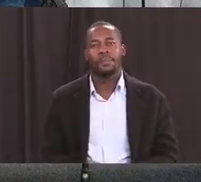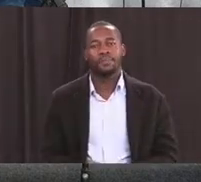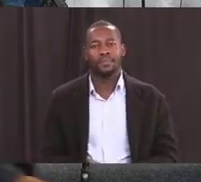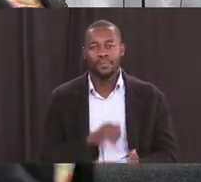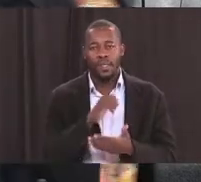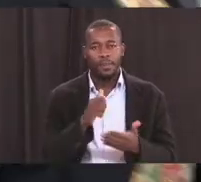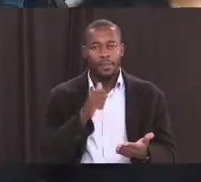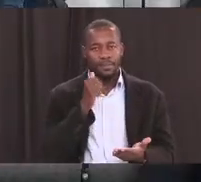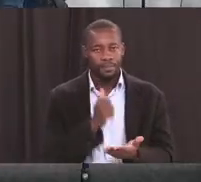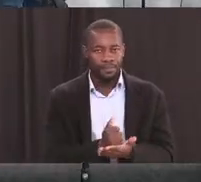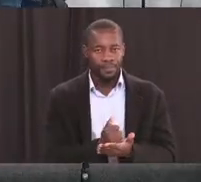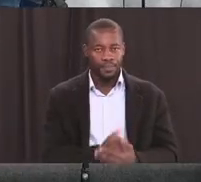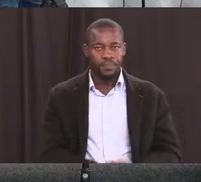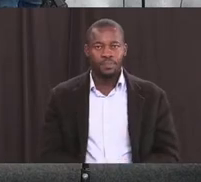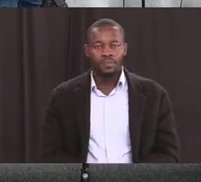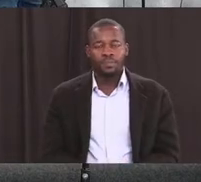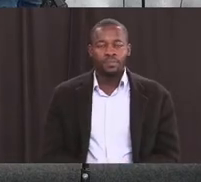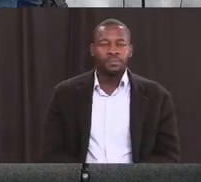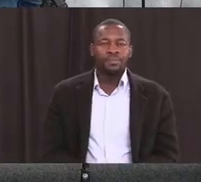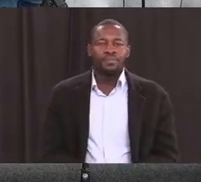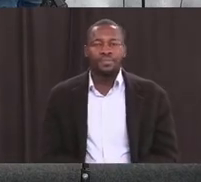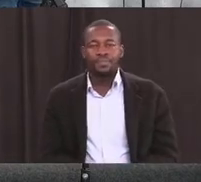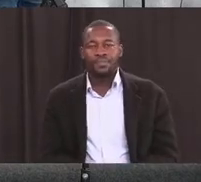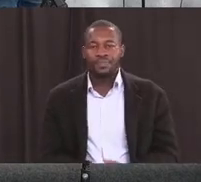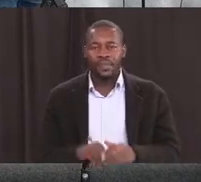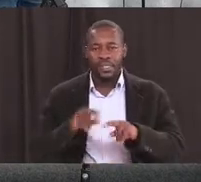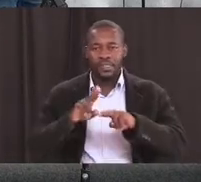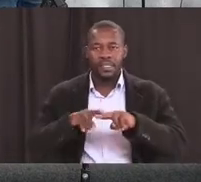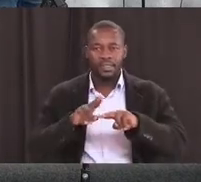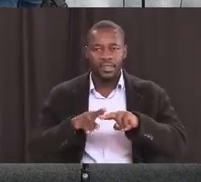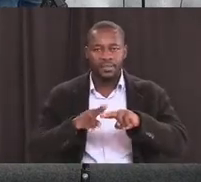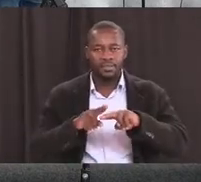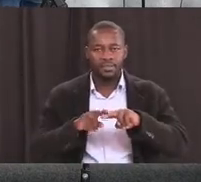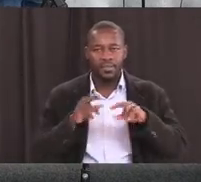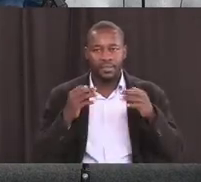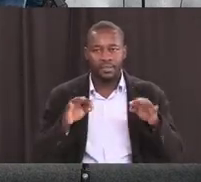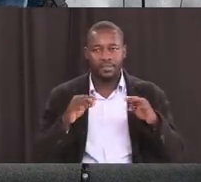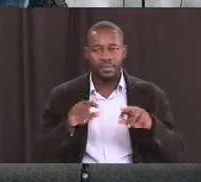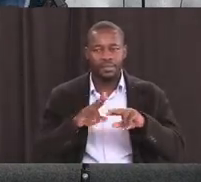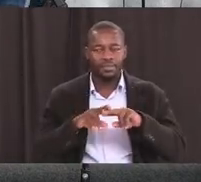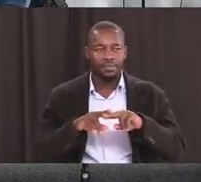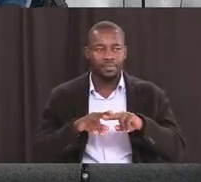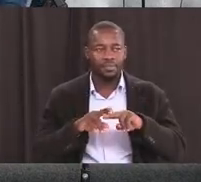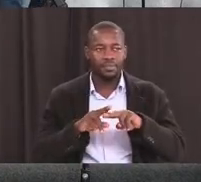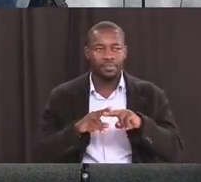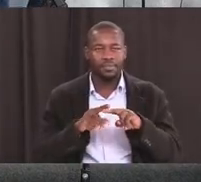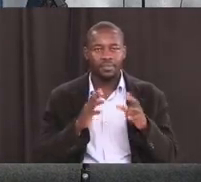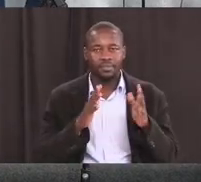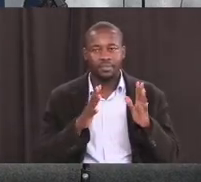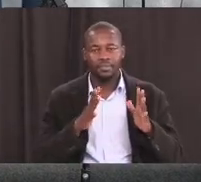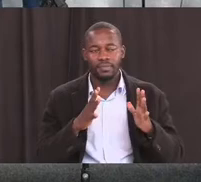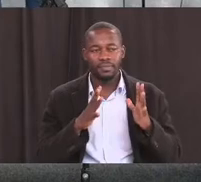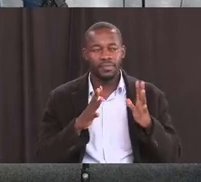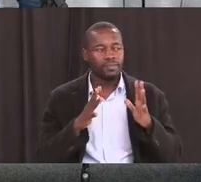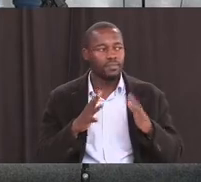Amen. Why don't we take our seats and also just give the band a hand.